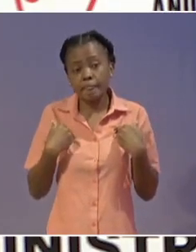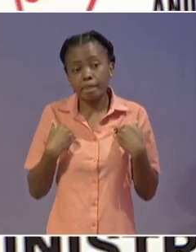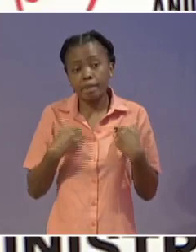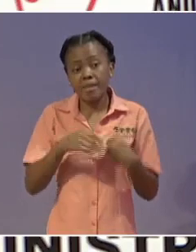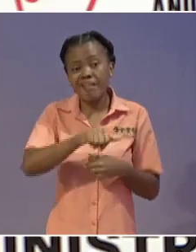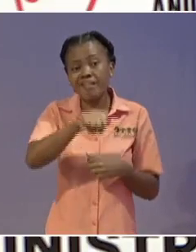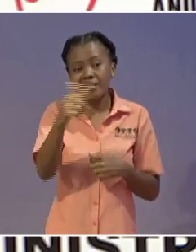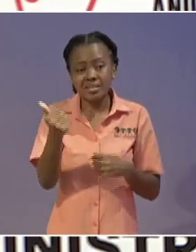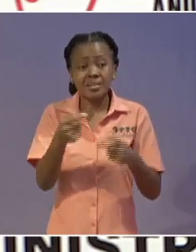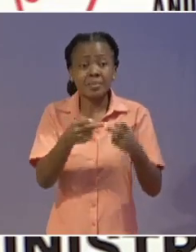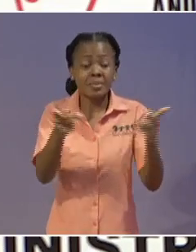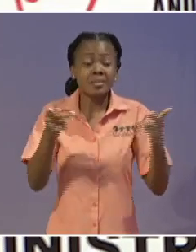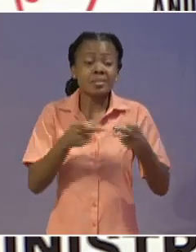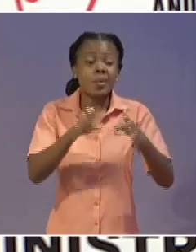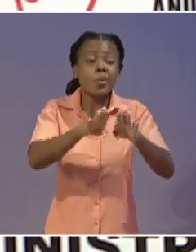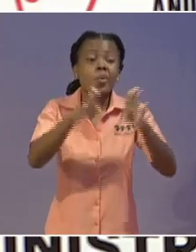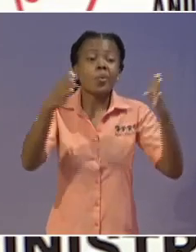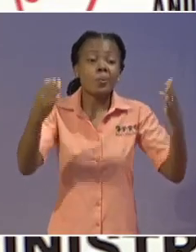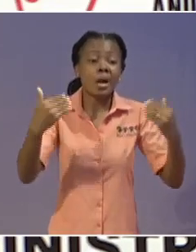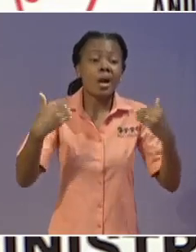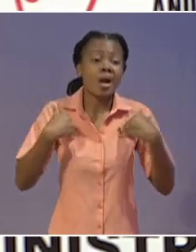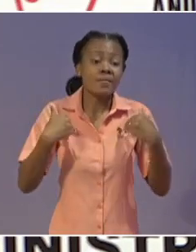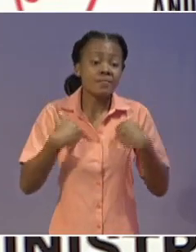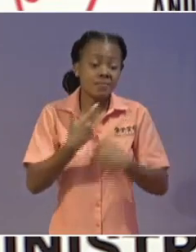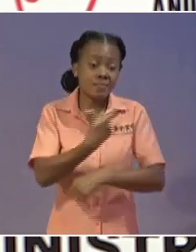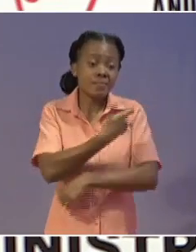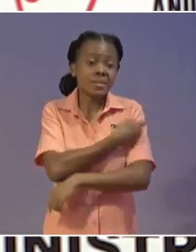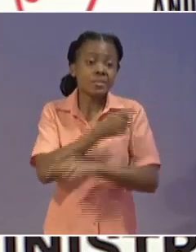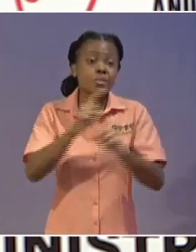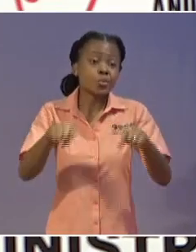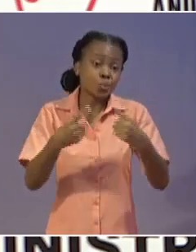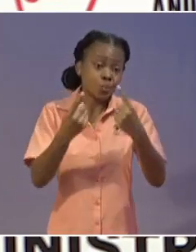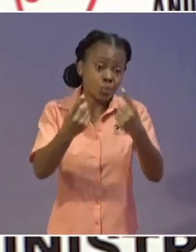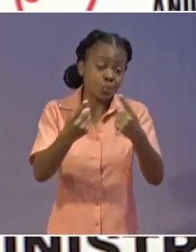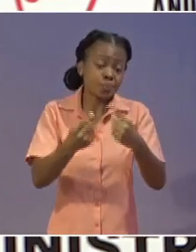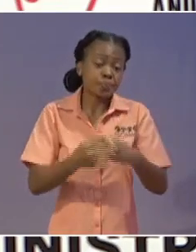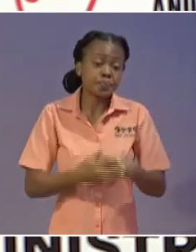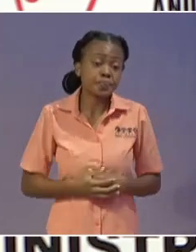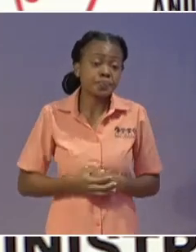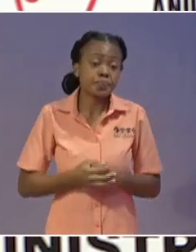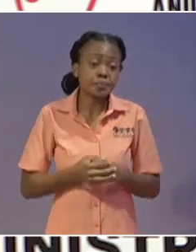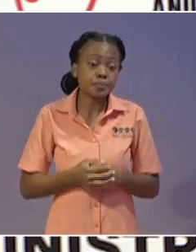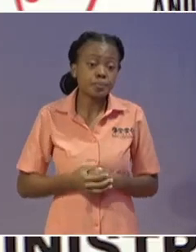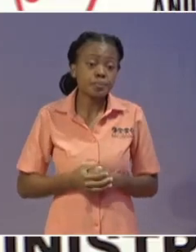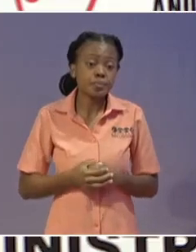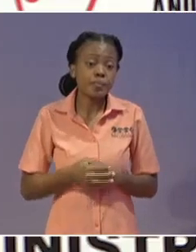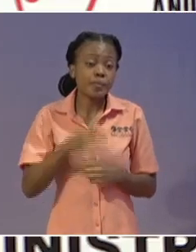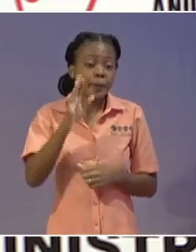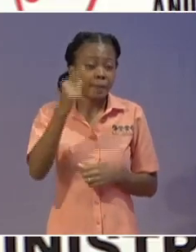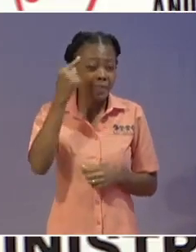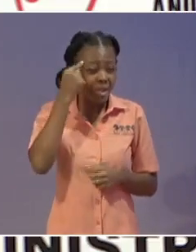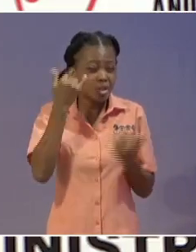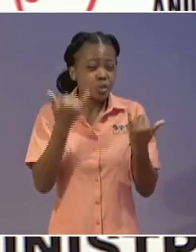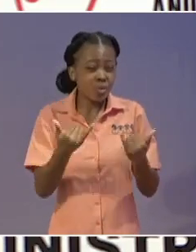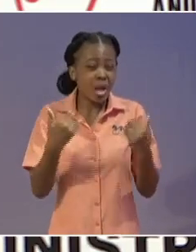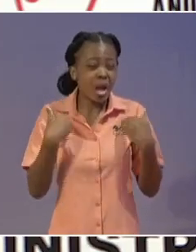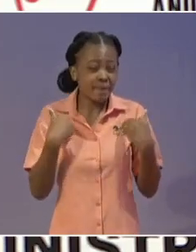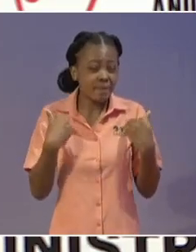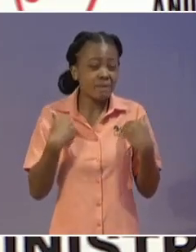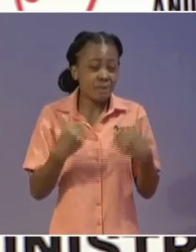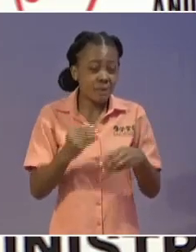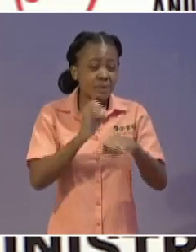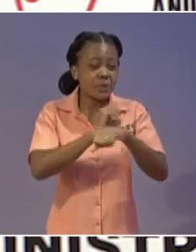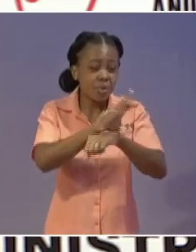by way of changing the messaging. But at this point in time, I think there's a lot of counseling that has to happen at the one-on-one level between the nurses